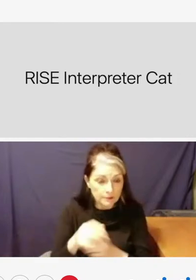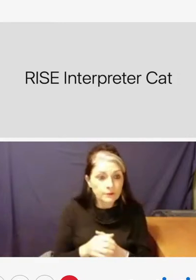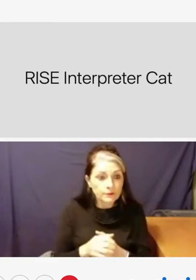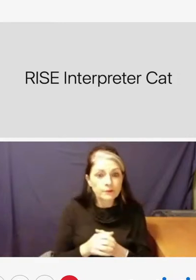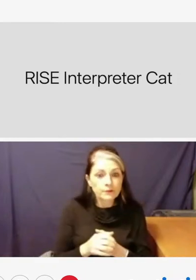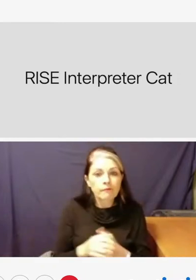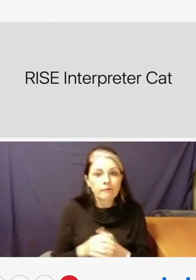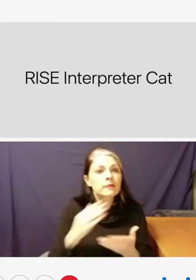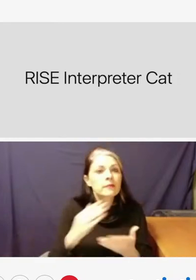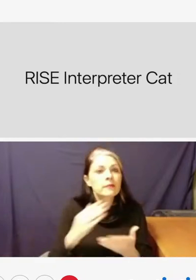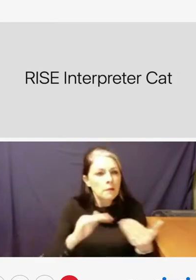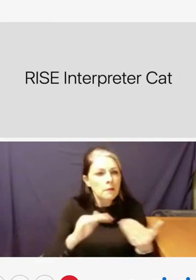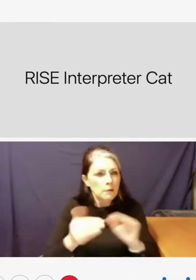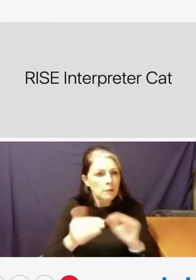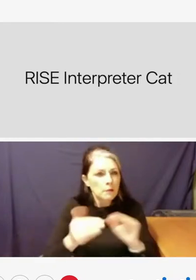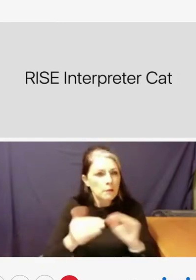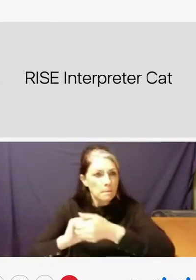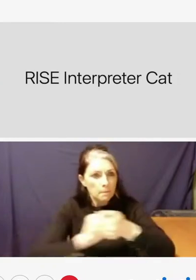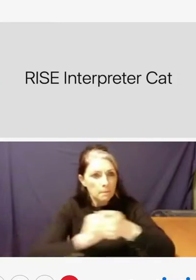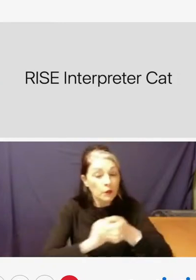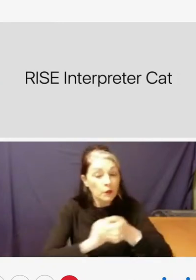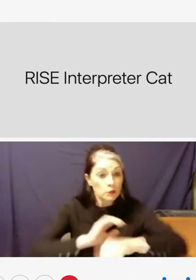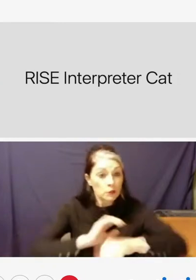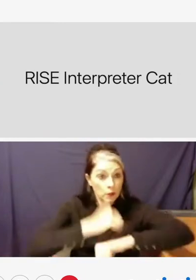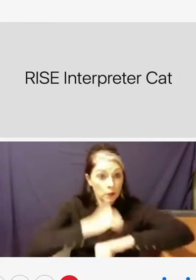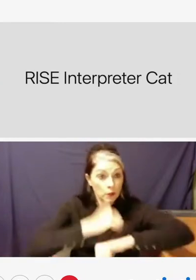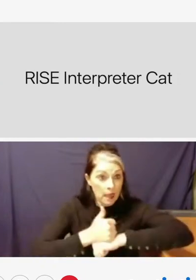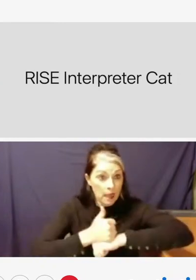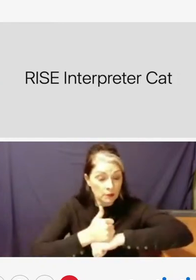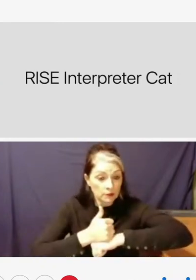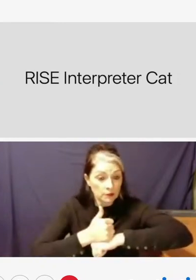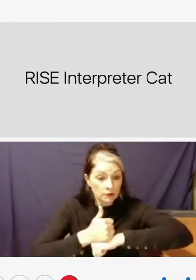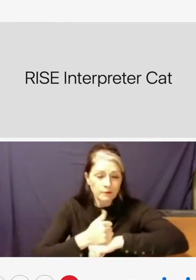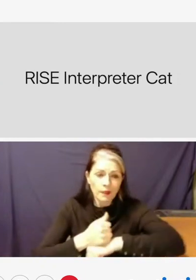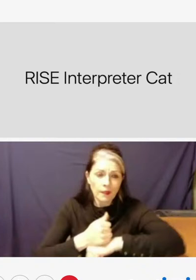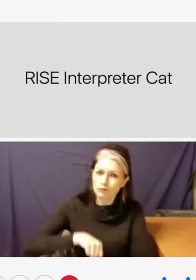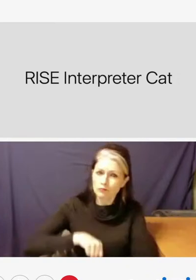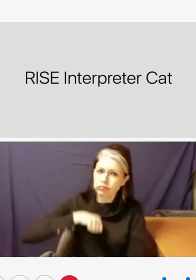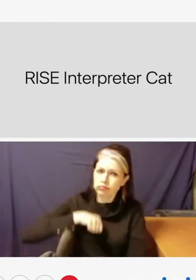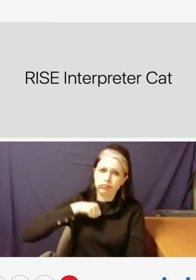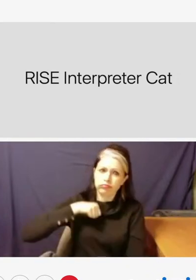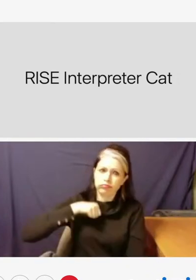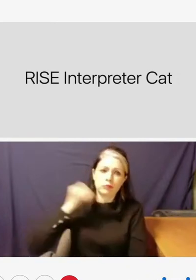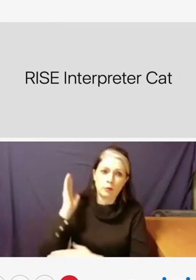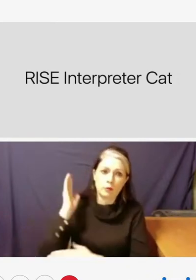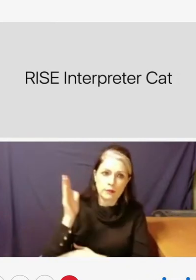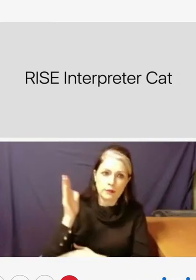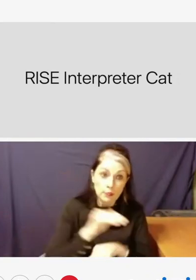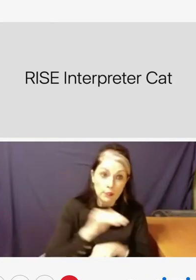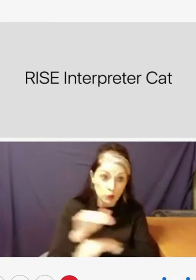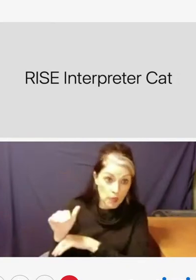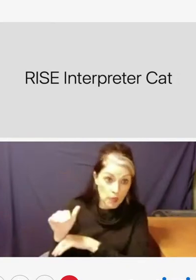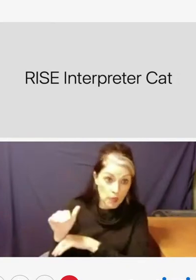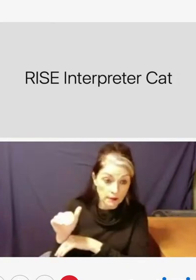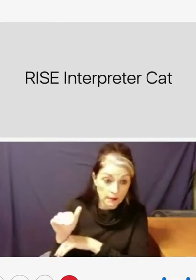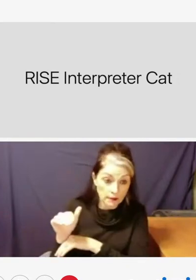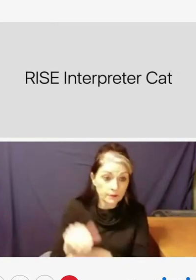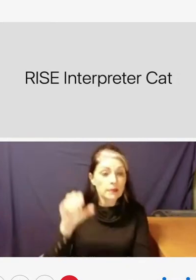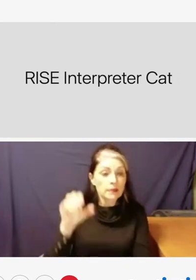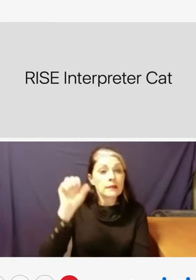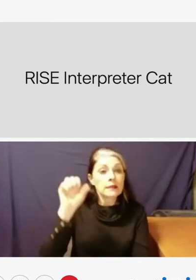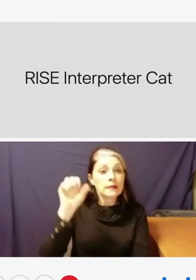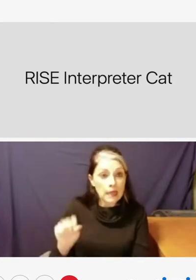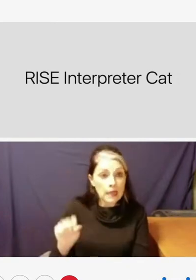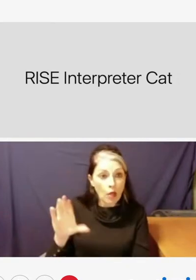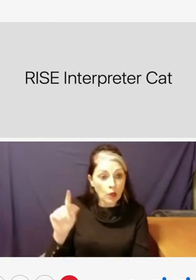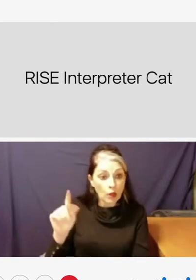Partnerships that we've established uh and that I'm very proud to to present to you tonight uh we have South Coast Community Services that is there to